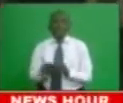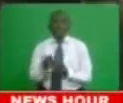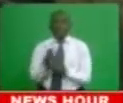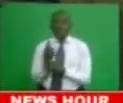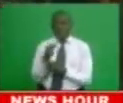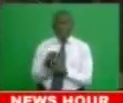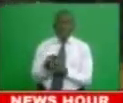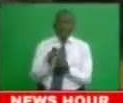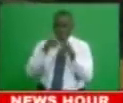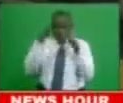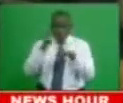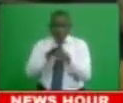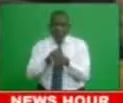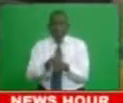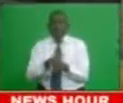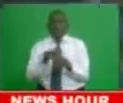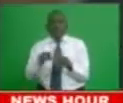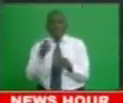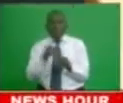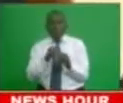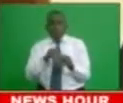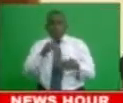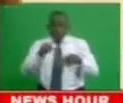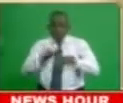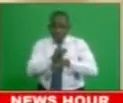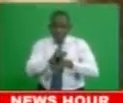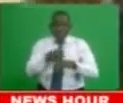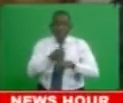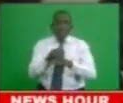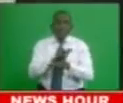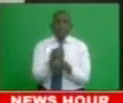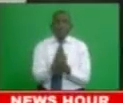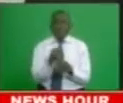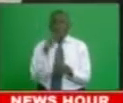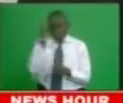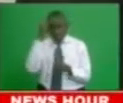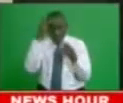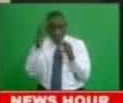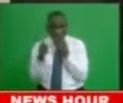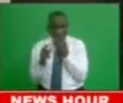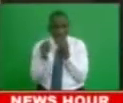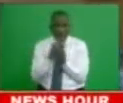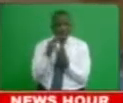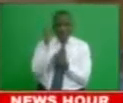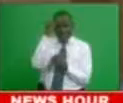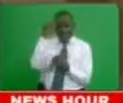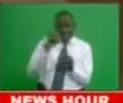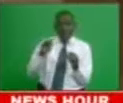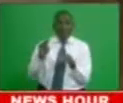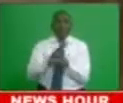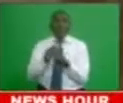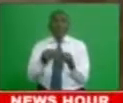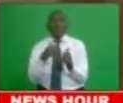recently, which focused on tapping vast investment opportunities in Ghana. The political decision saw the Italian Industrial